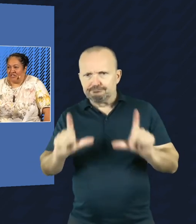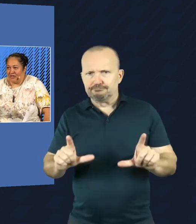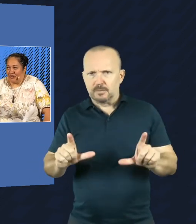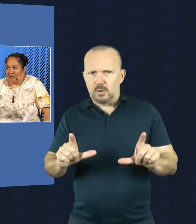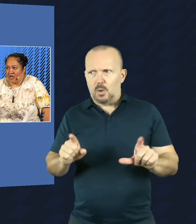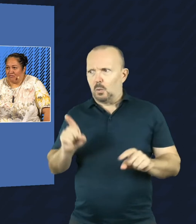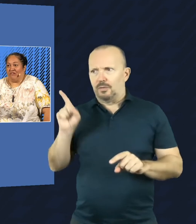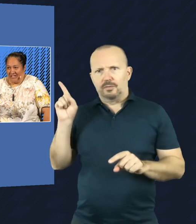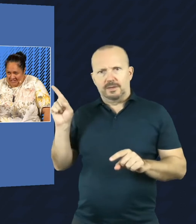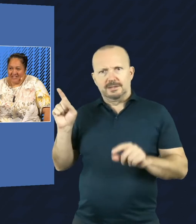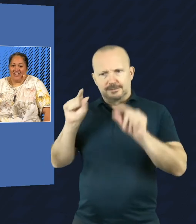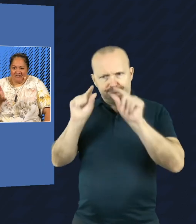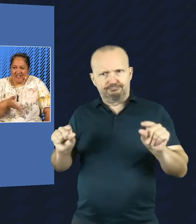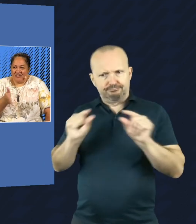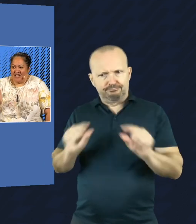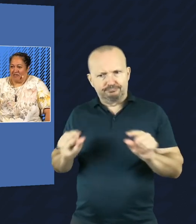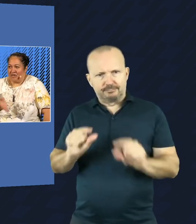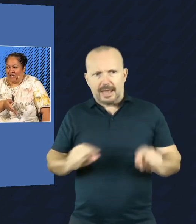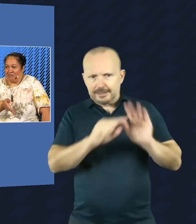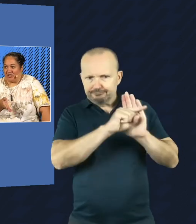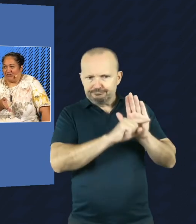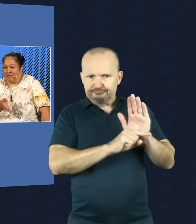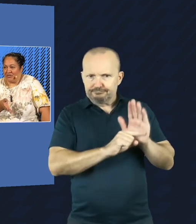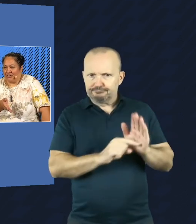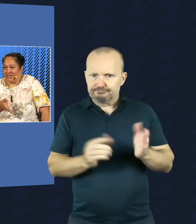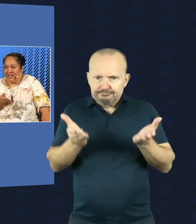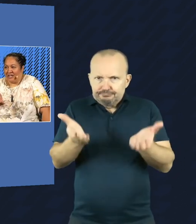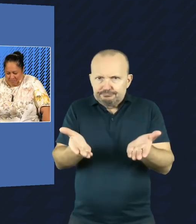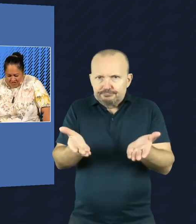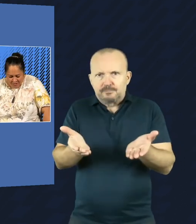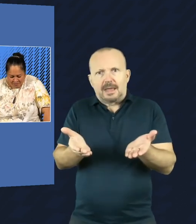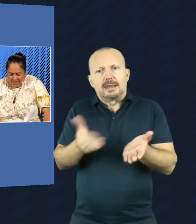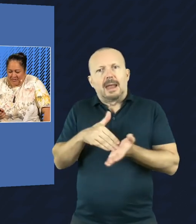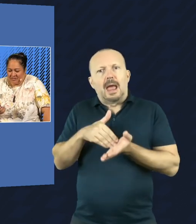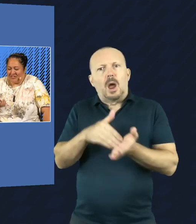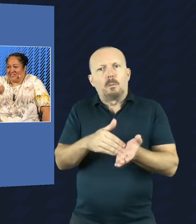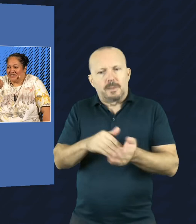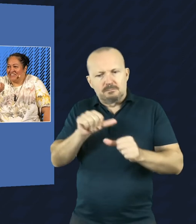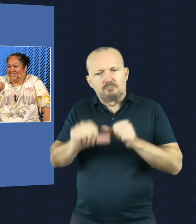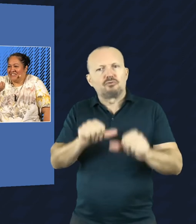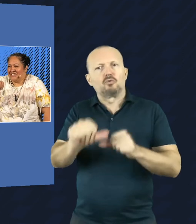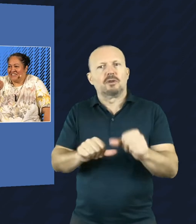helped them to progress three of their work streams.